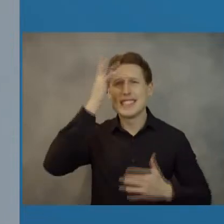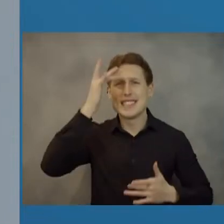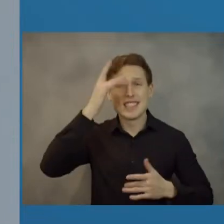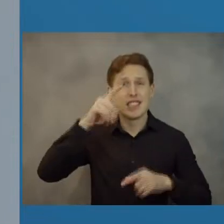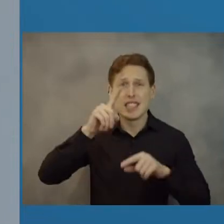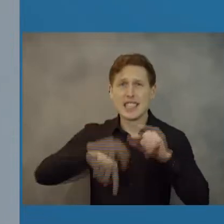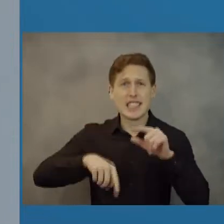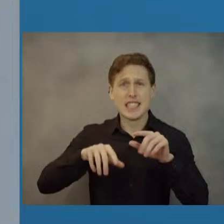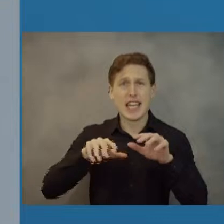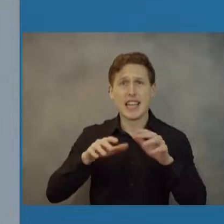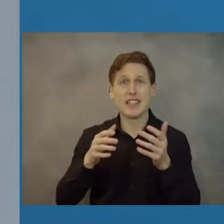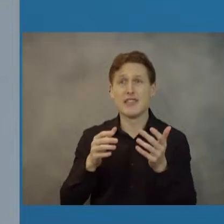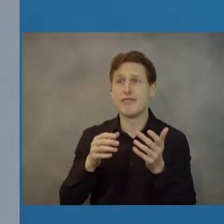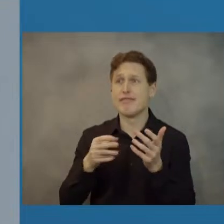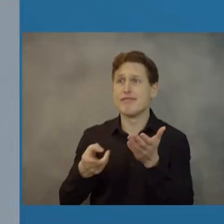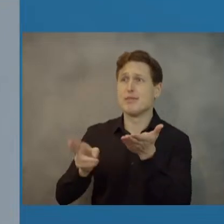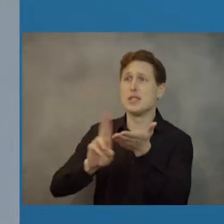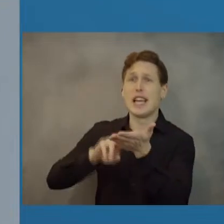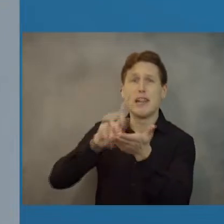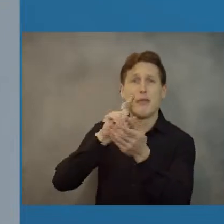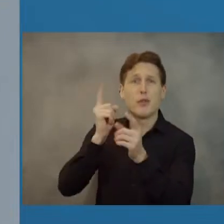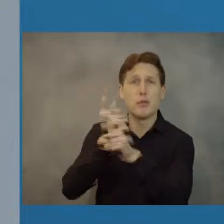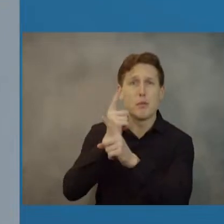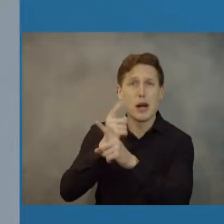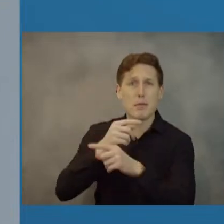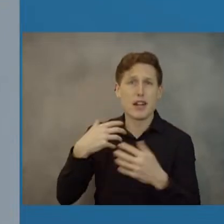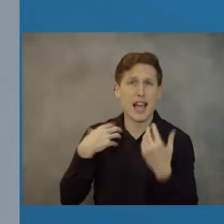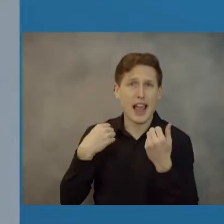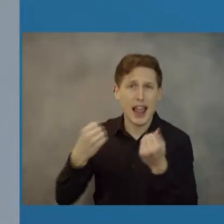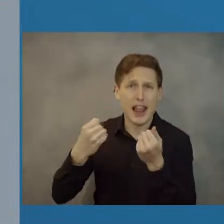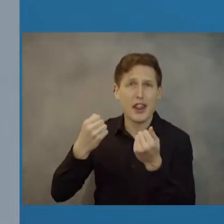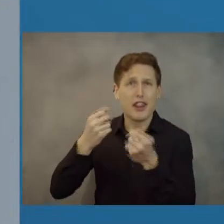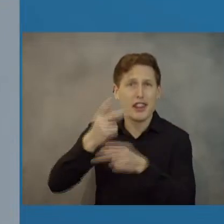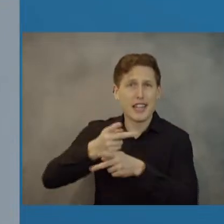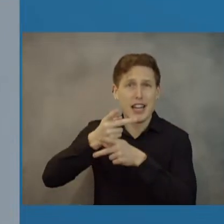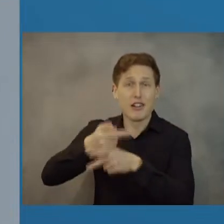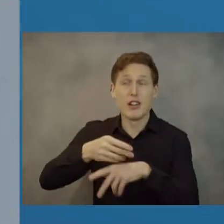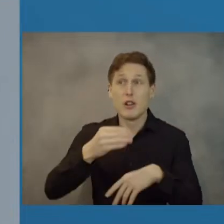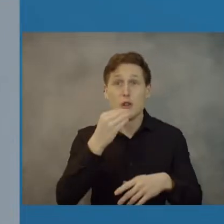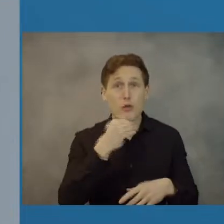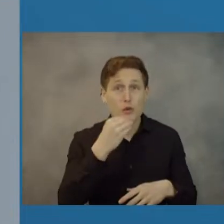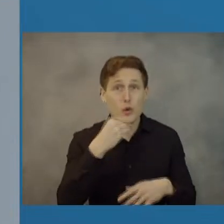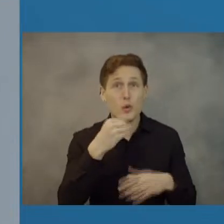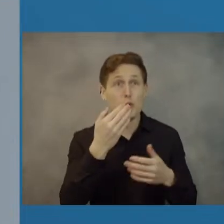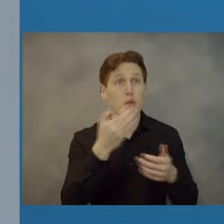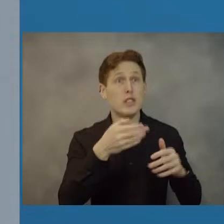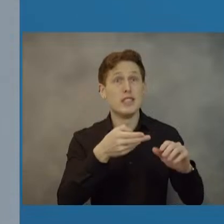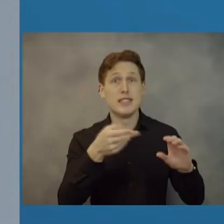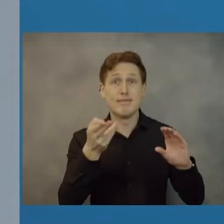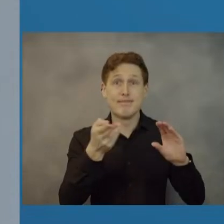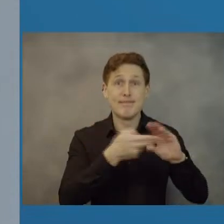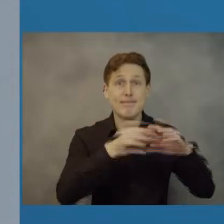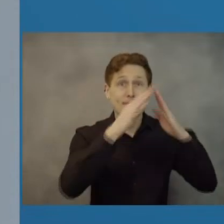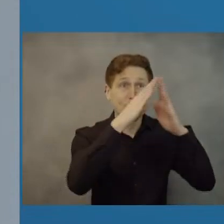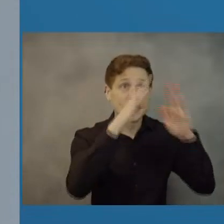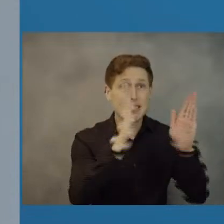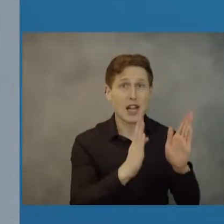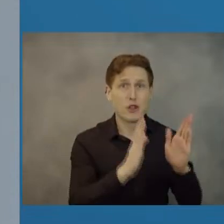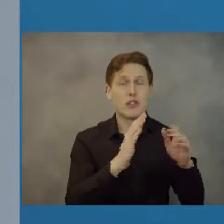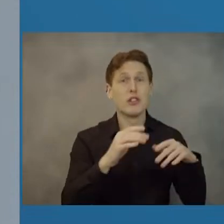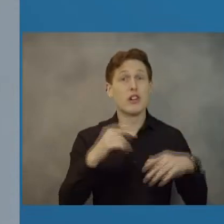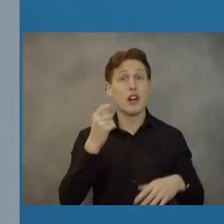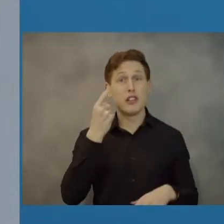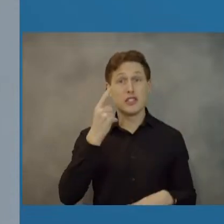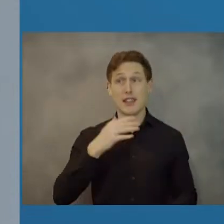and shelter and food without help. Let me be clear. My administration has already invested $1